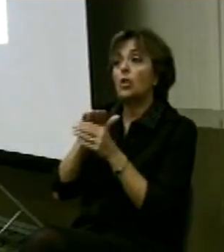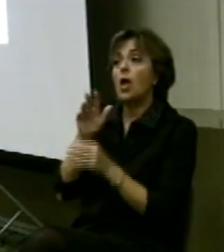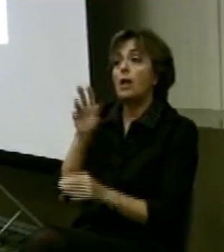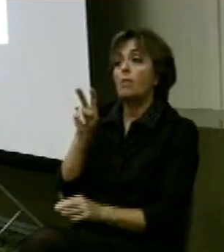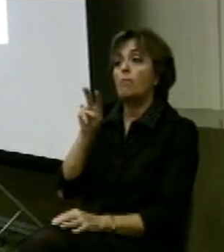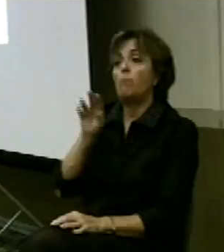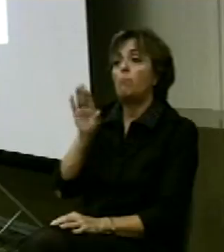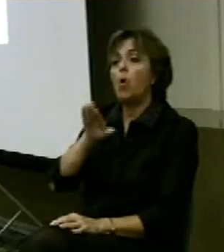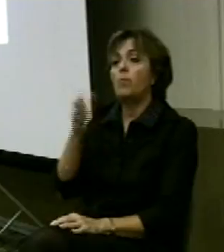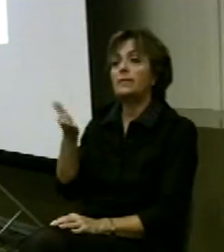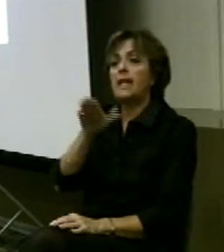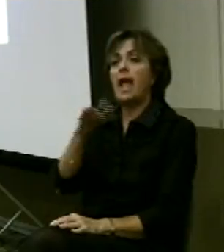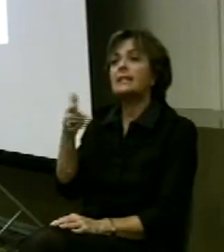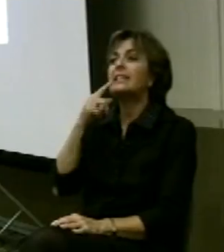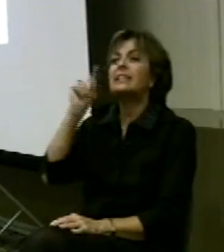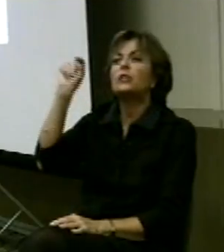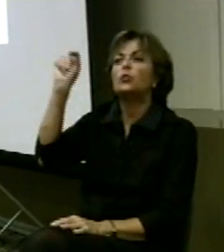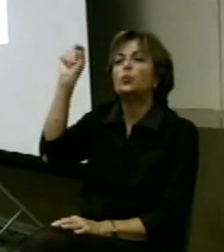says Tuesday.